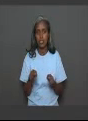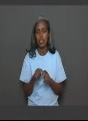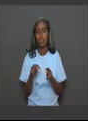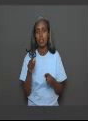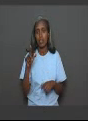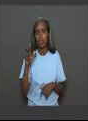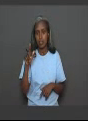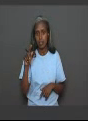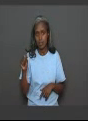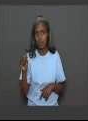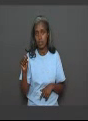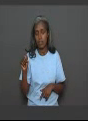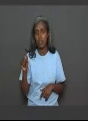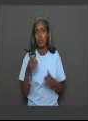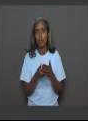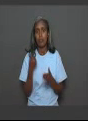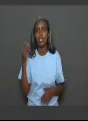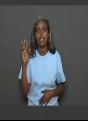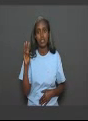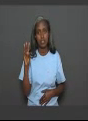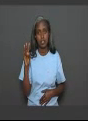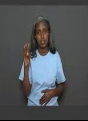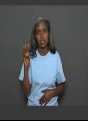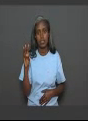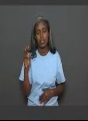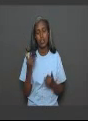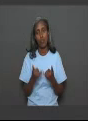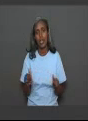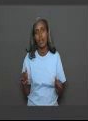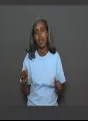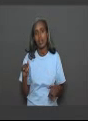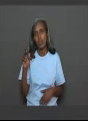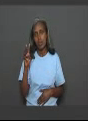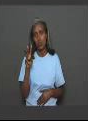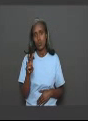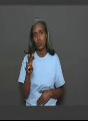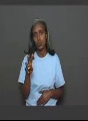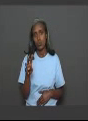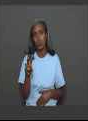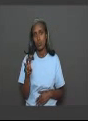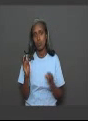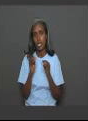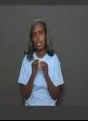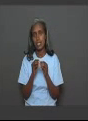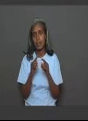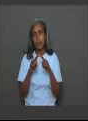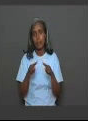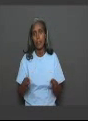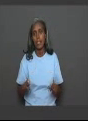minus delta T minus 6 over